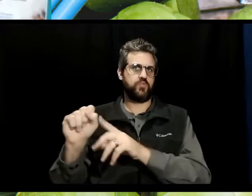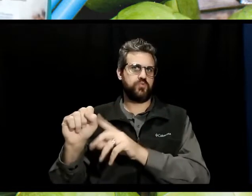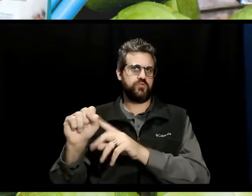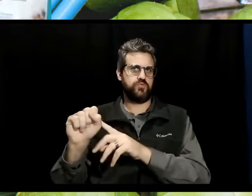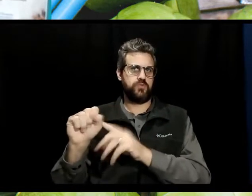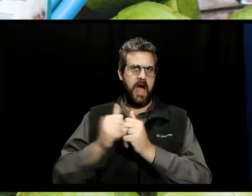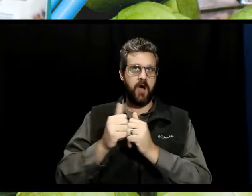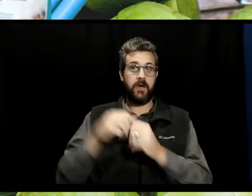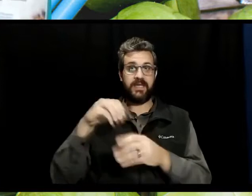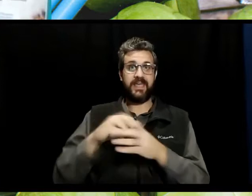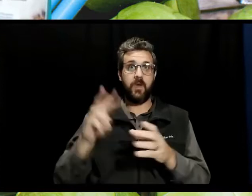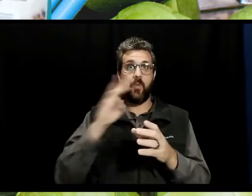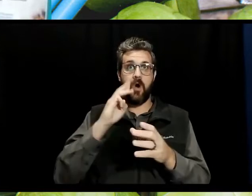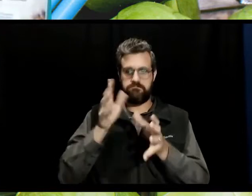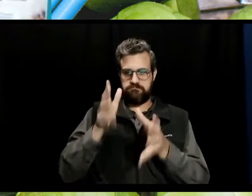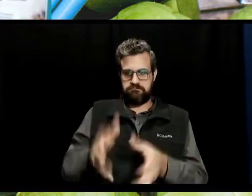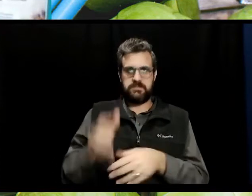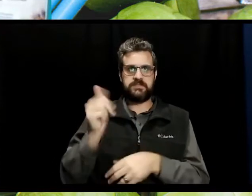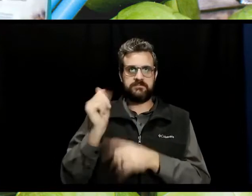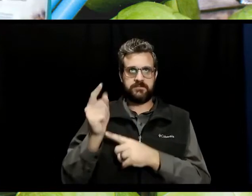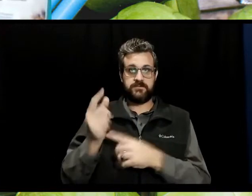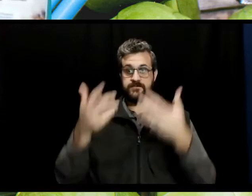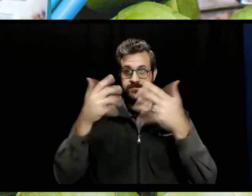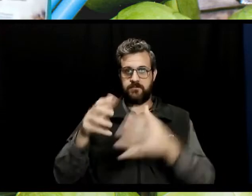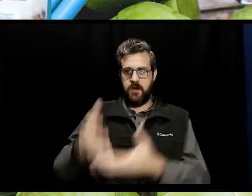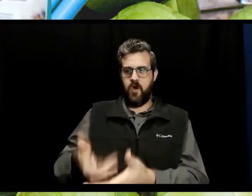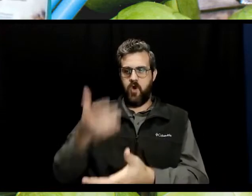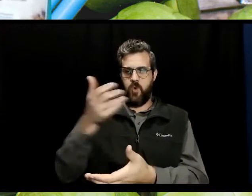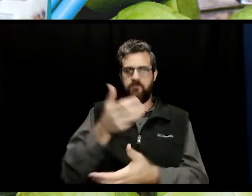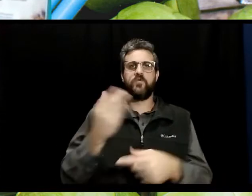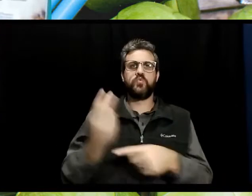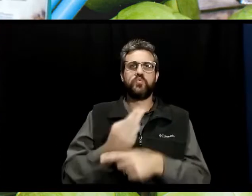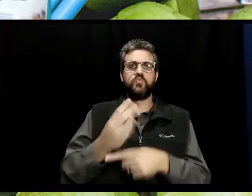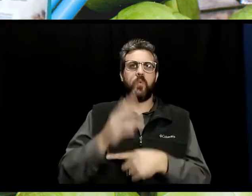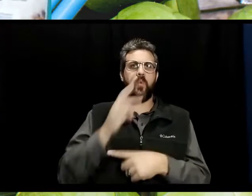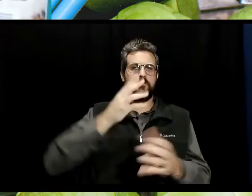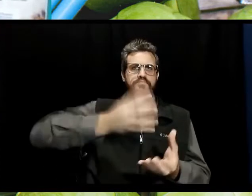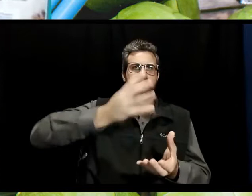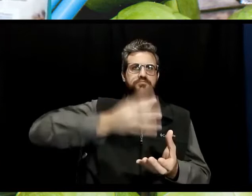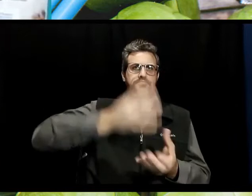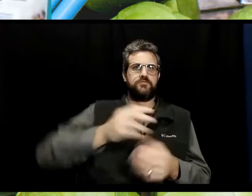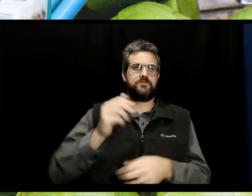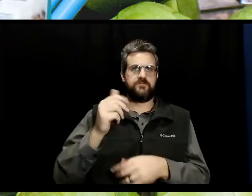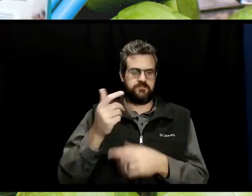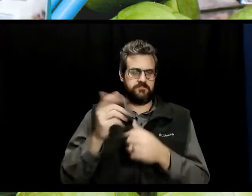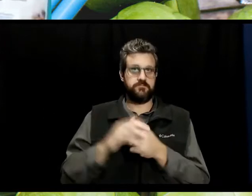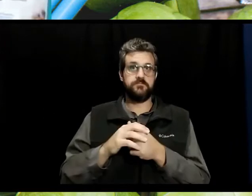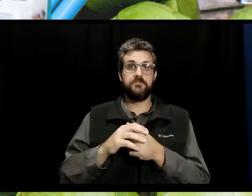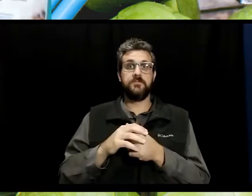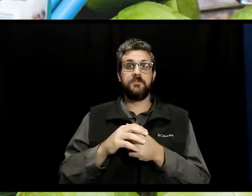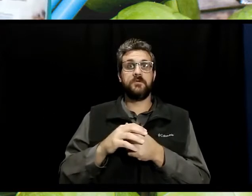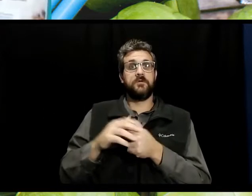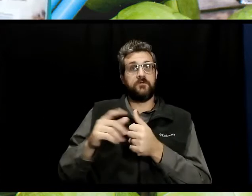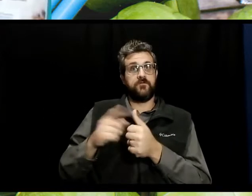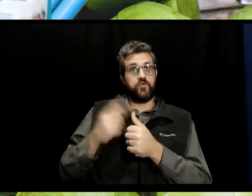water and then rinse them with fresh water. Then what you want to do is you want to remove the outer